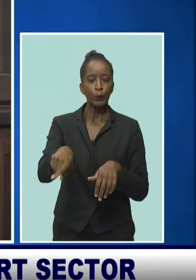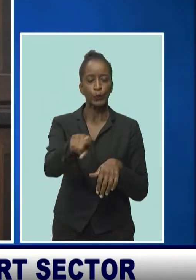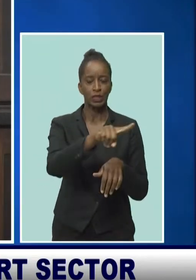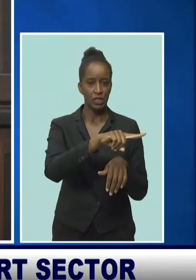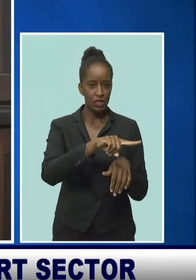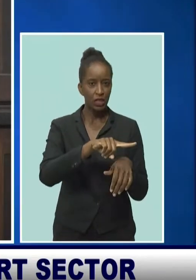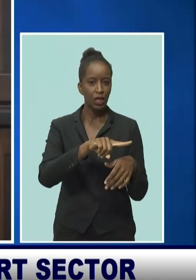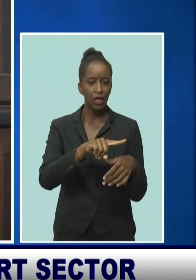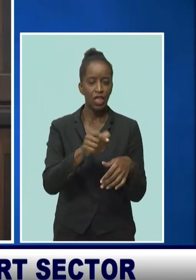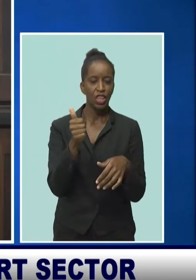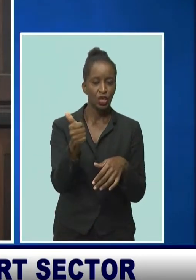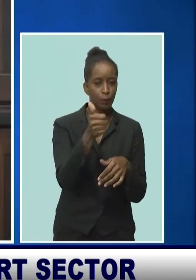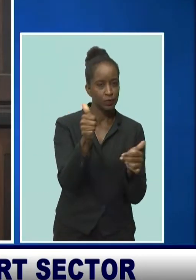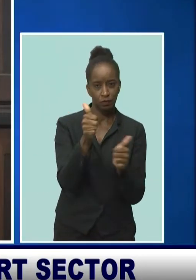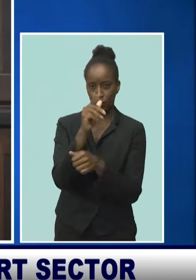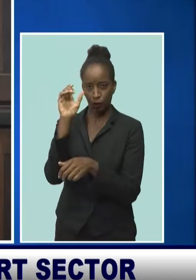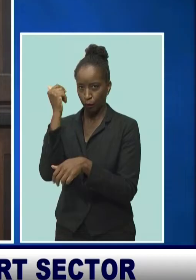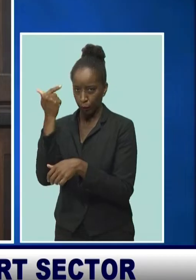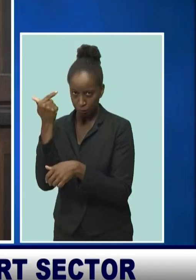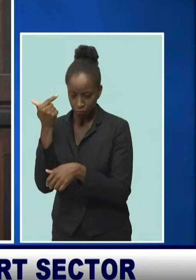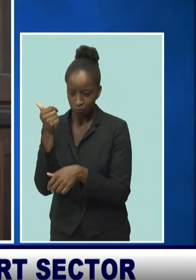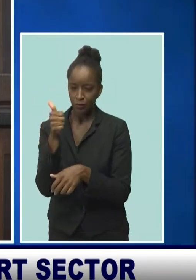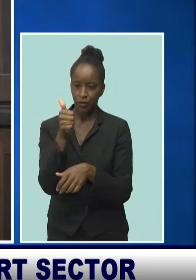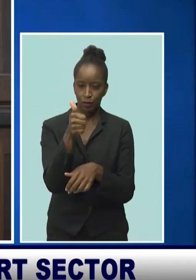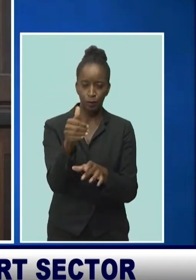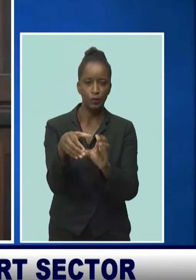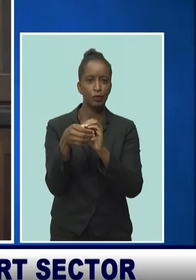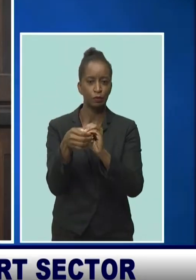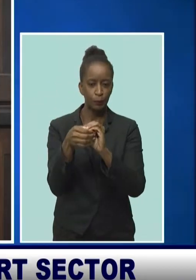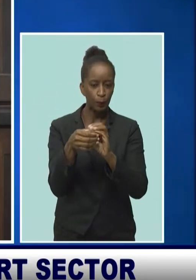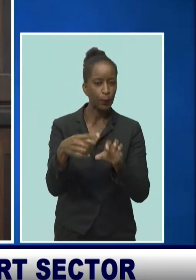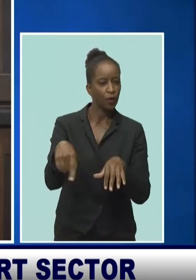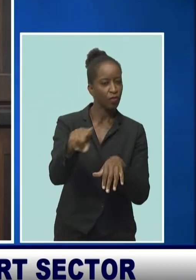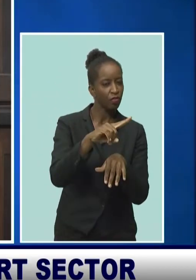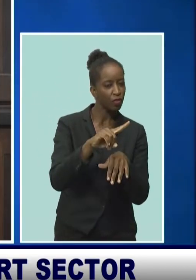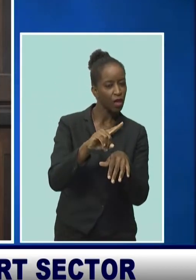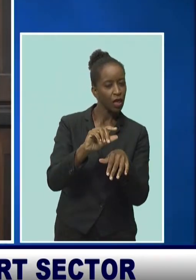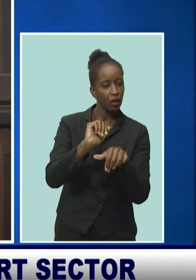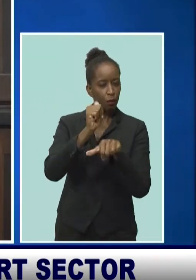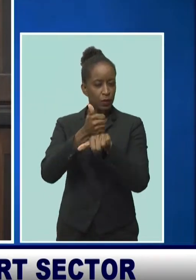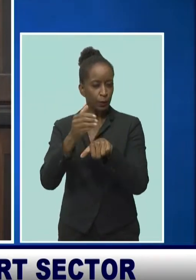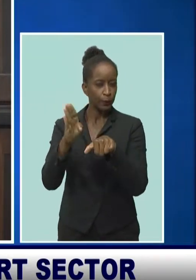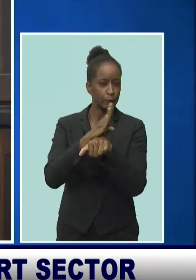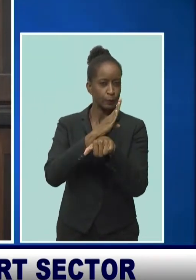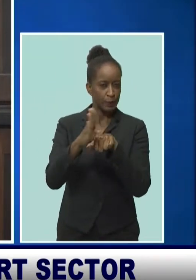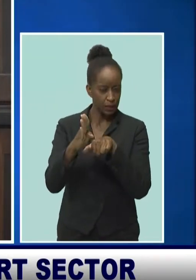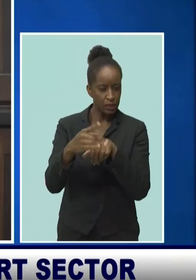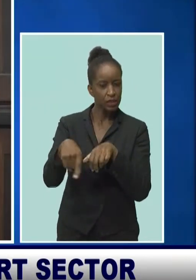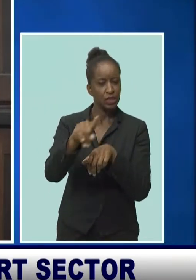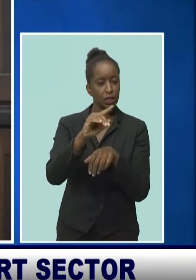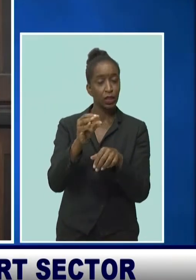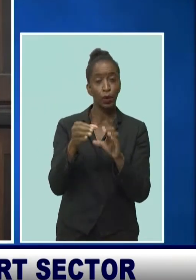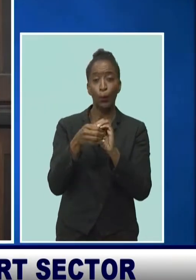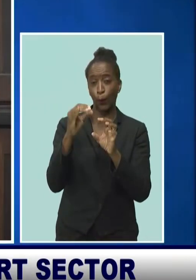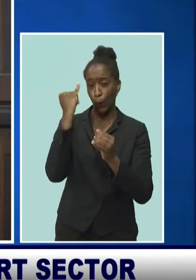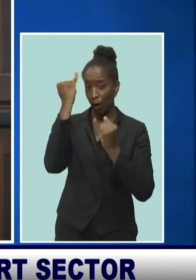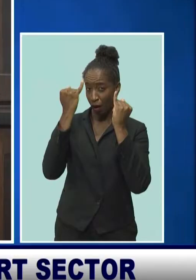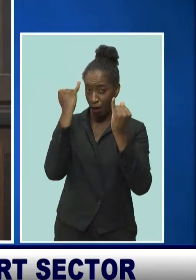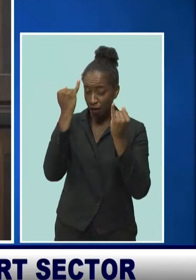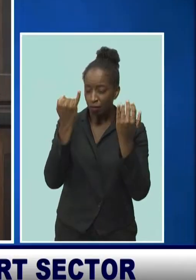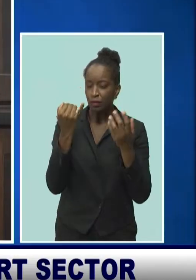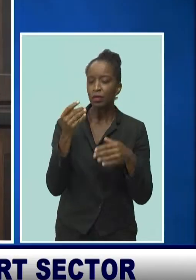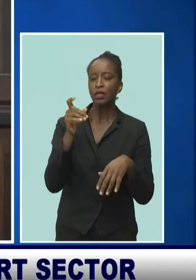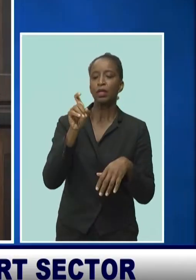way of doing things. But in order to be able to make the system more efficient, there's going to have to be that structure